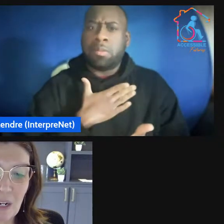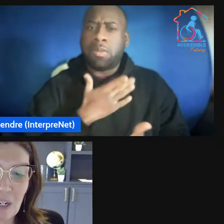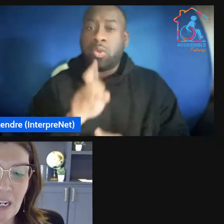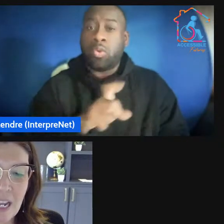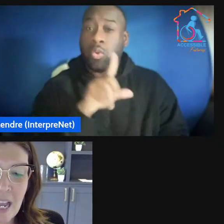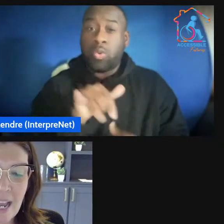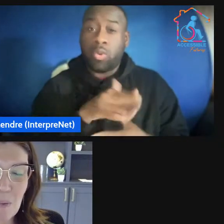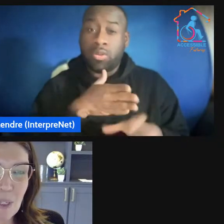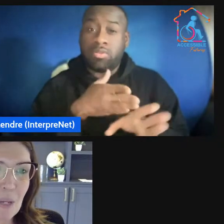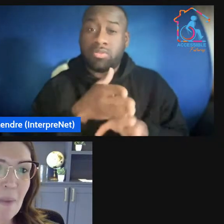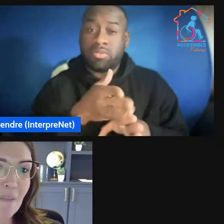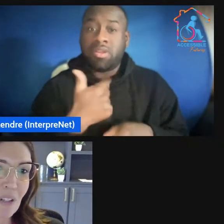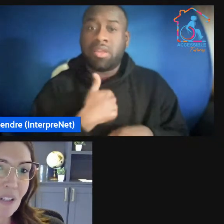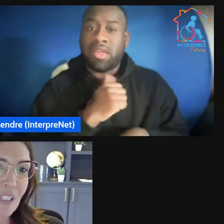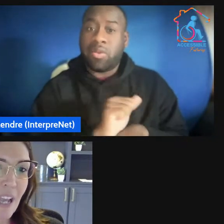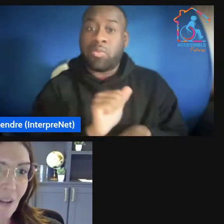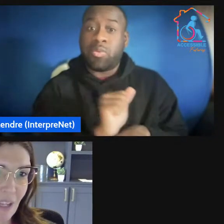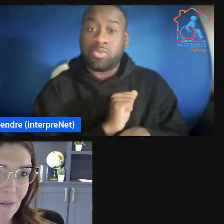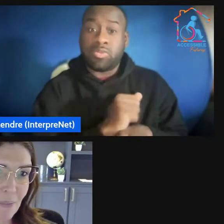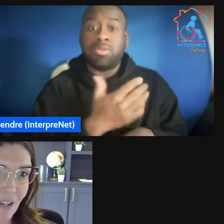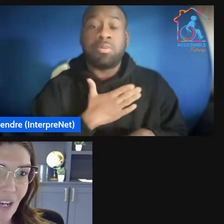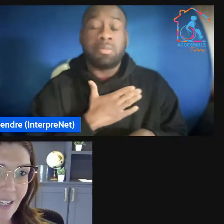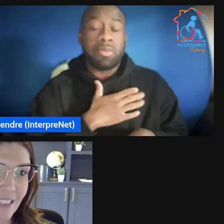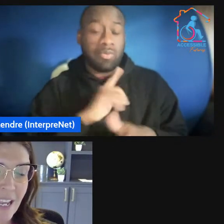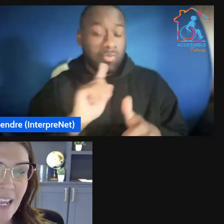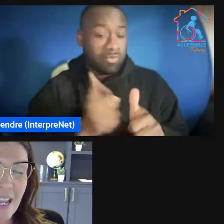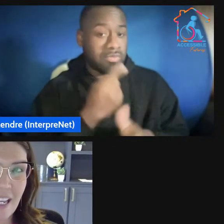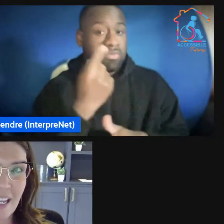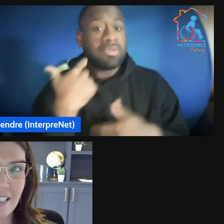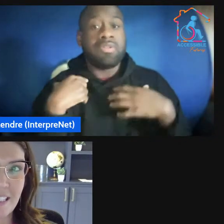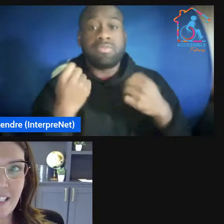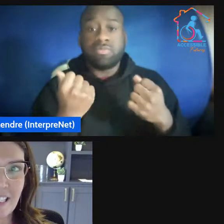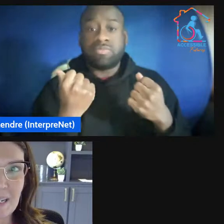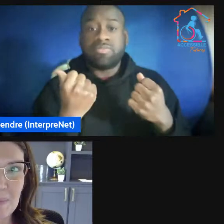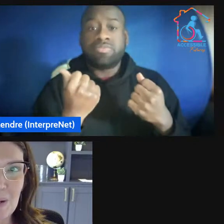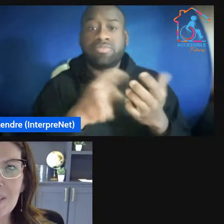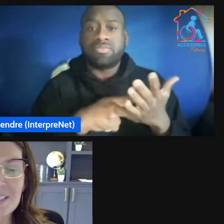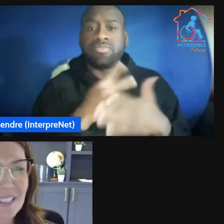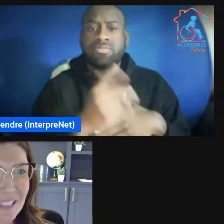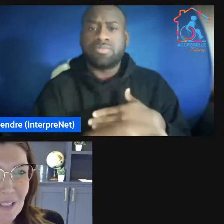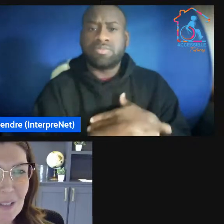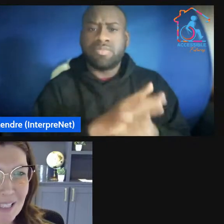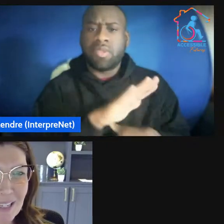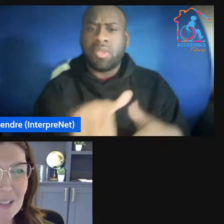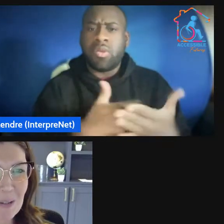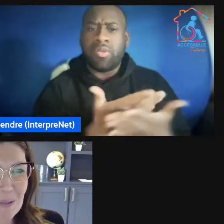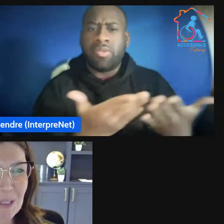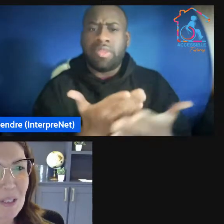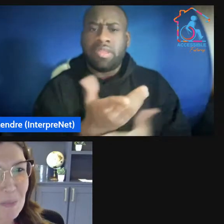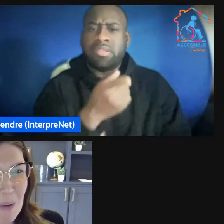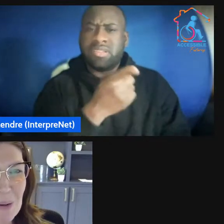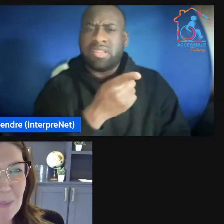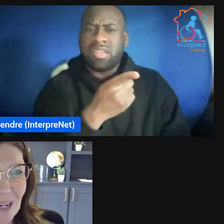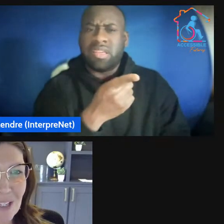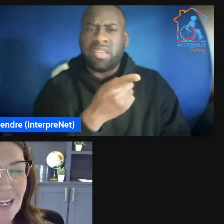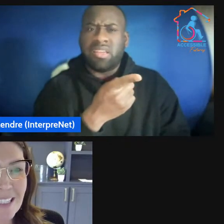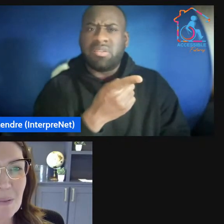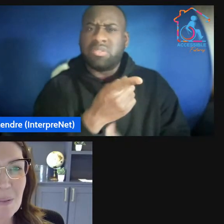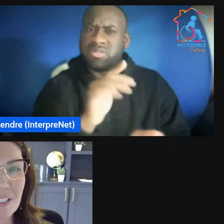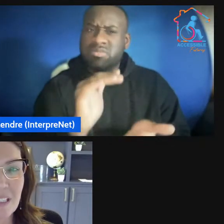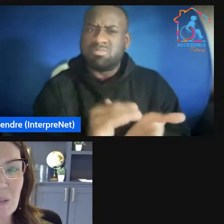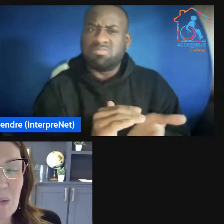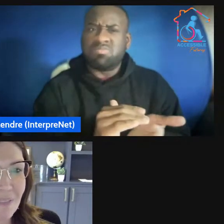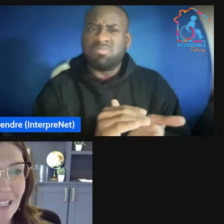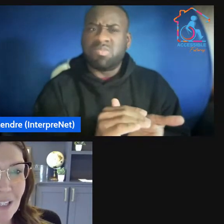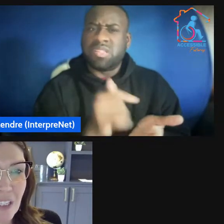career where I worked on my first healthcare project. And all things considered, it was actually a really small project.